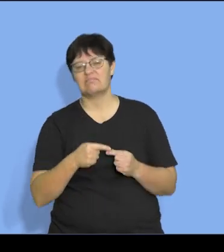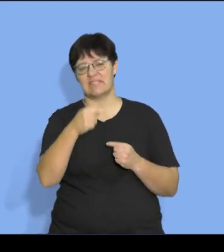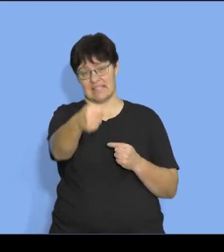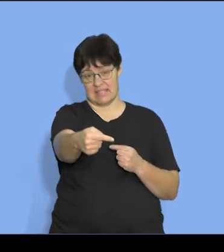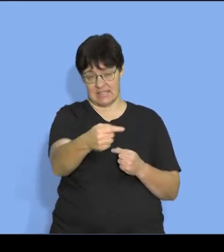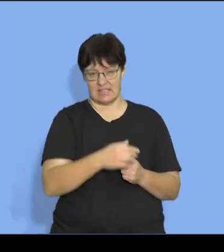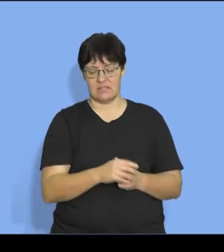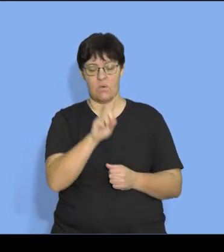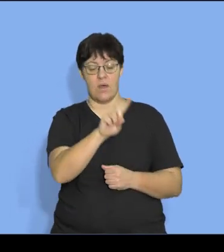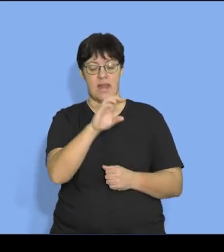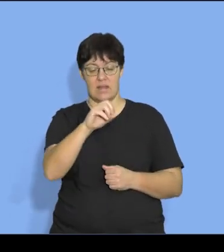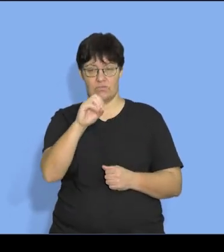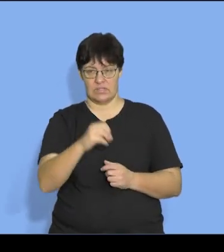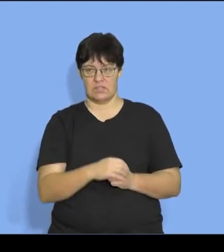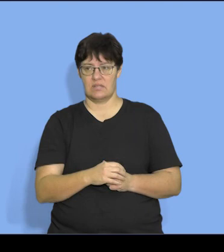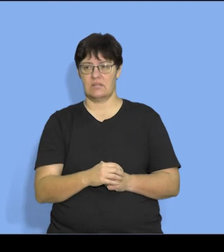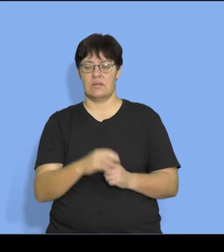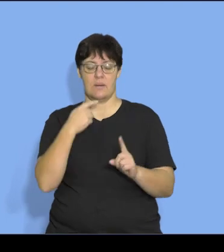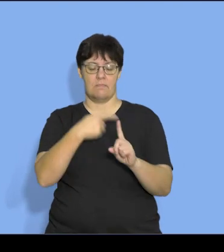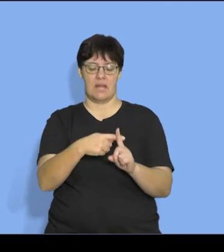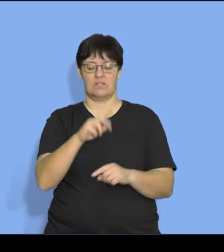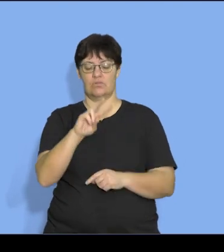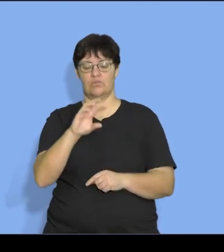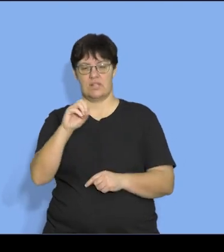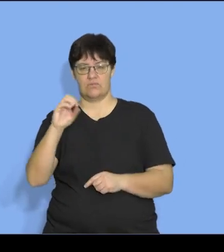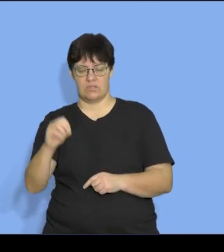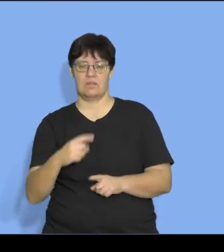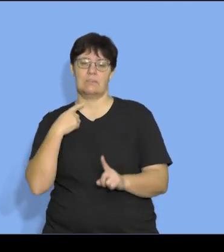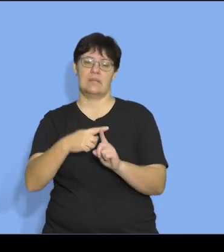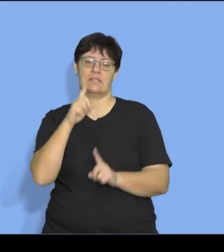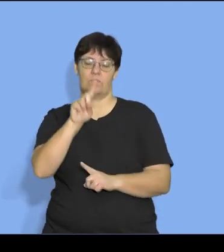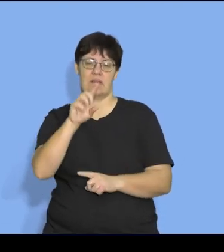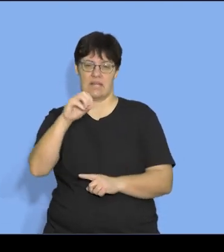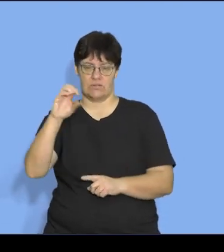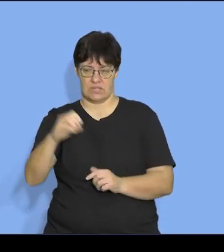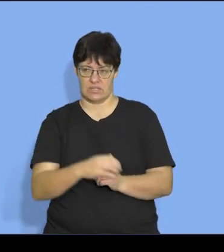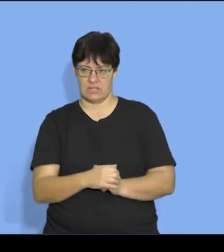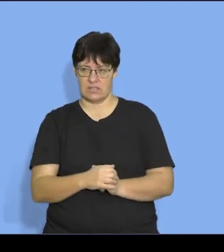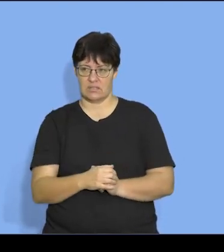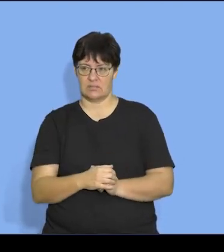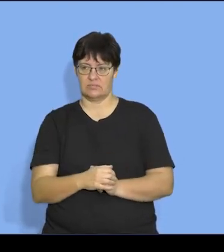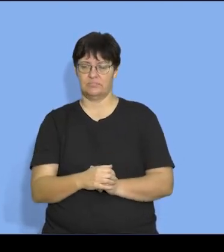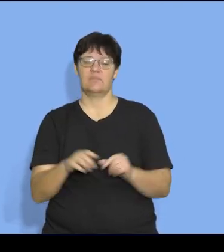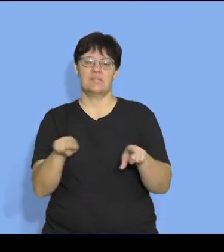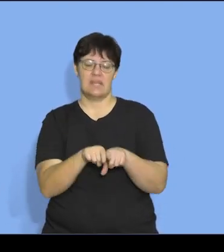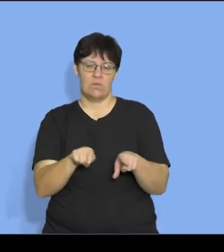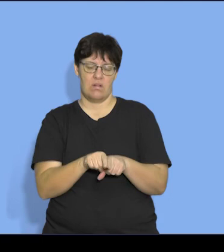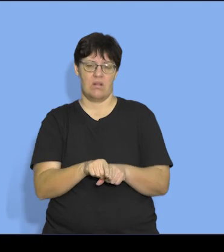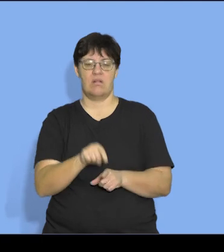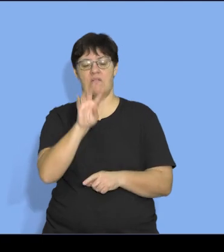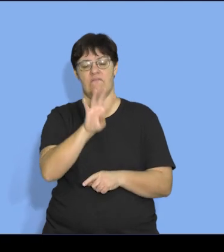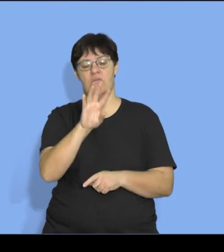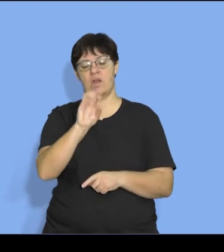it went 100, then it went 200, then it went 100 again, so